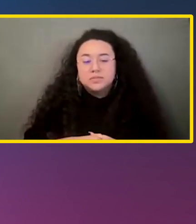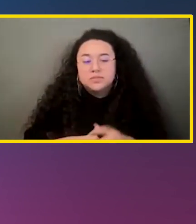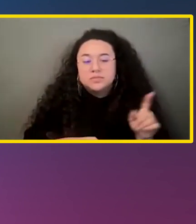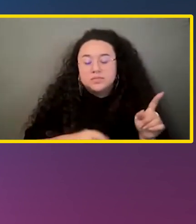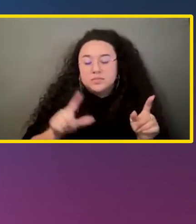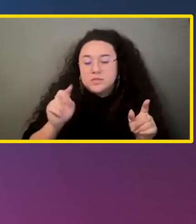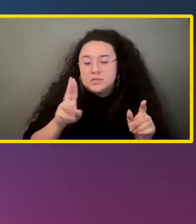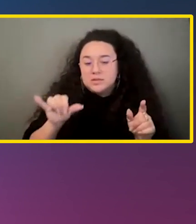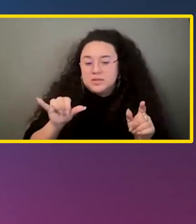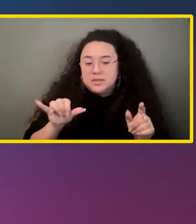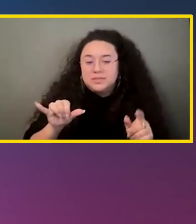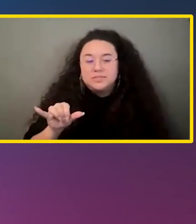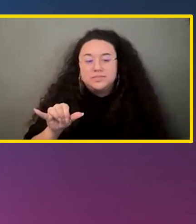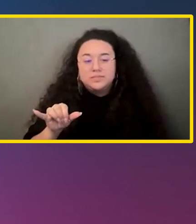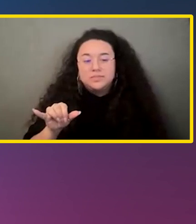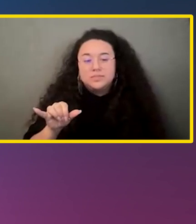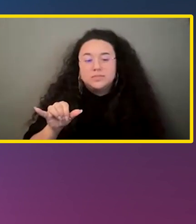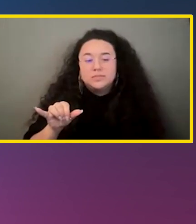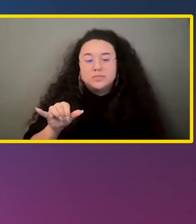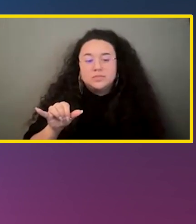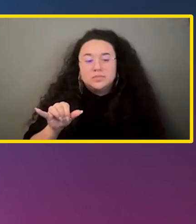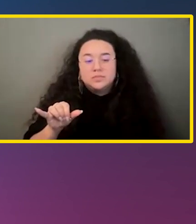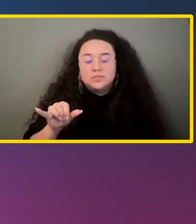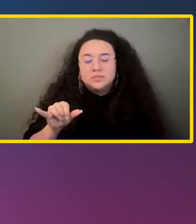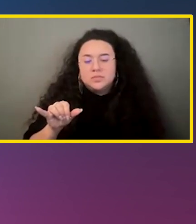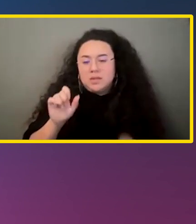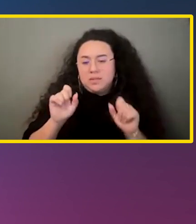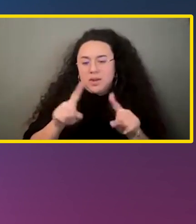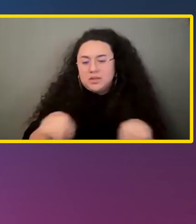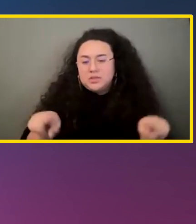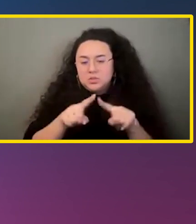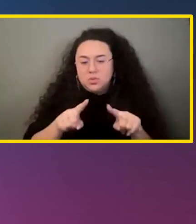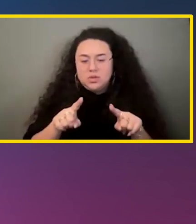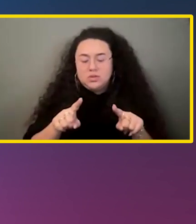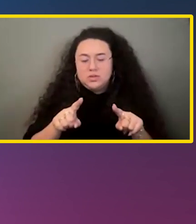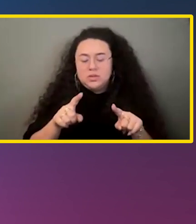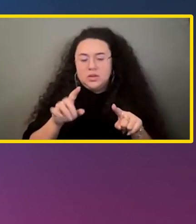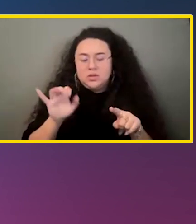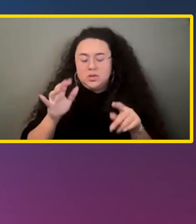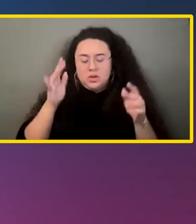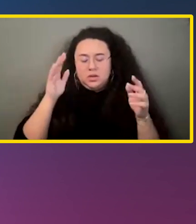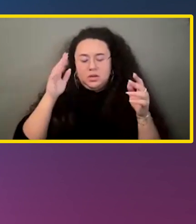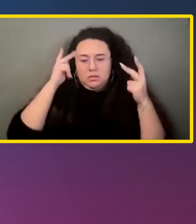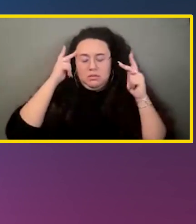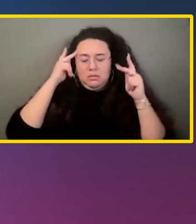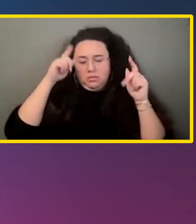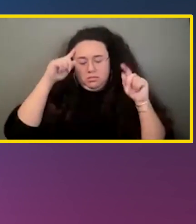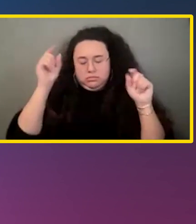Oof, this is Lindsey. This is leading me to ask you all, put your existential hats on.